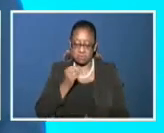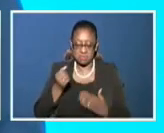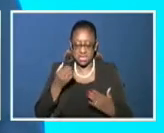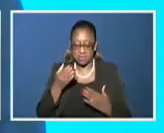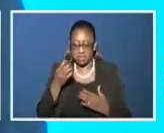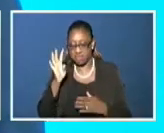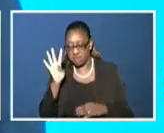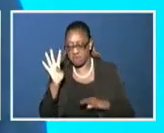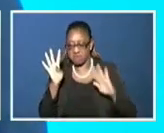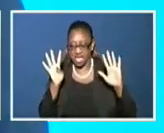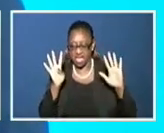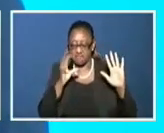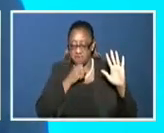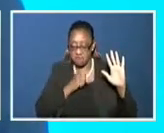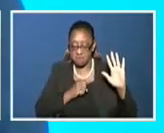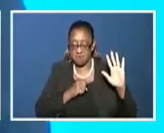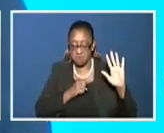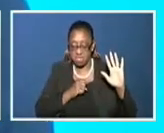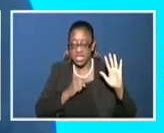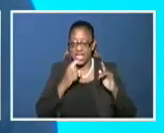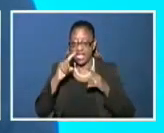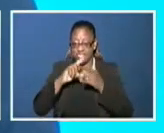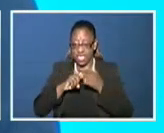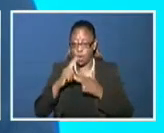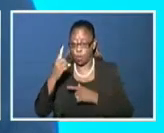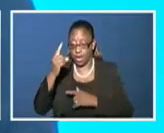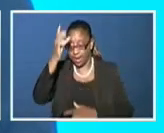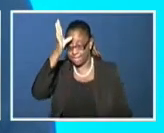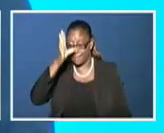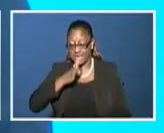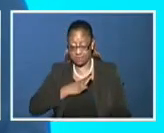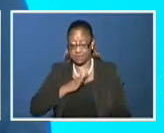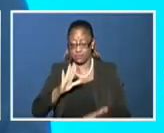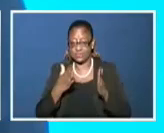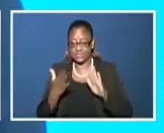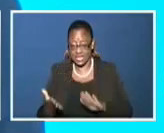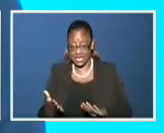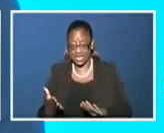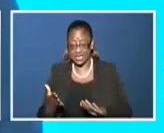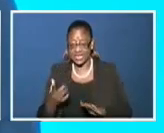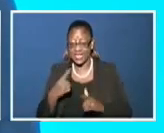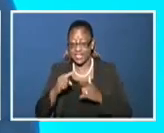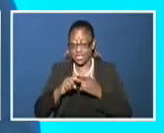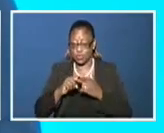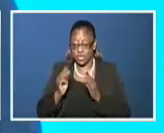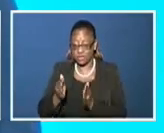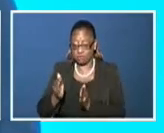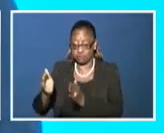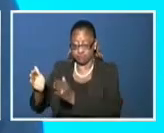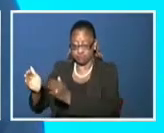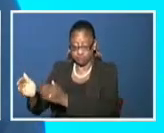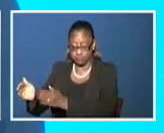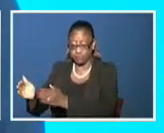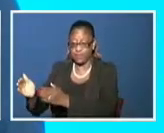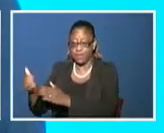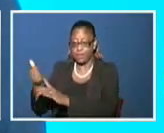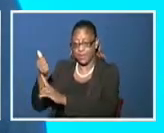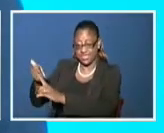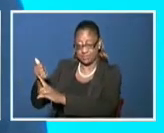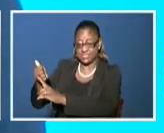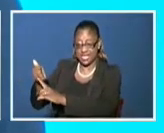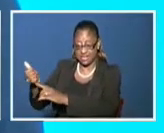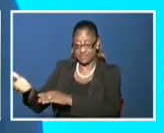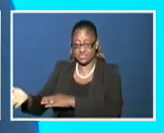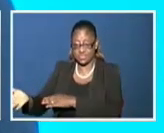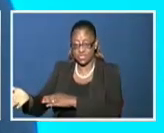to be between 4 and 5, and one male. We did have an opportunity to isolate them in an external cooler all by